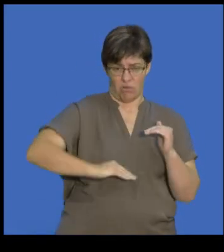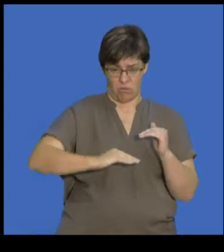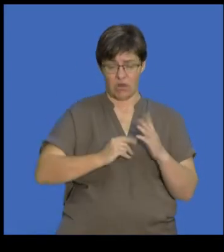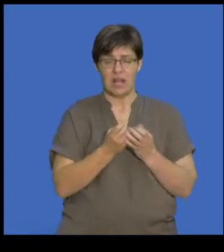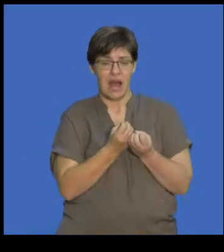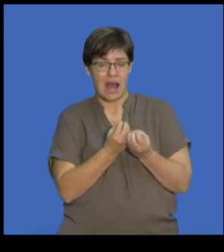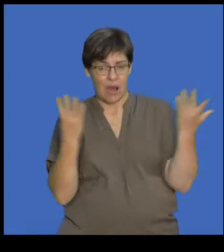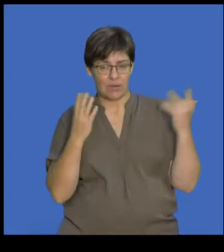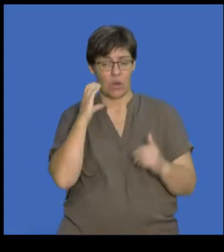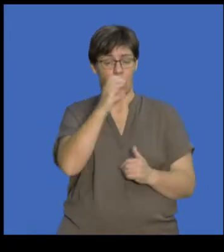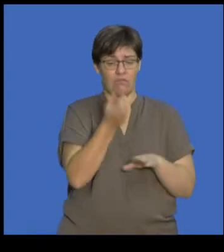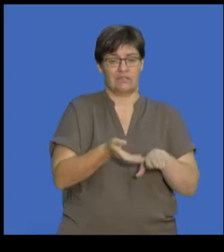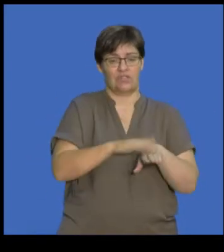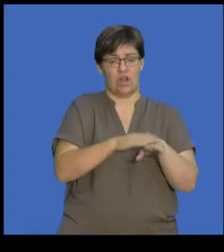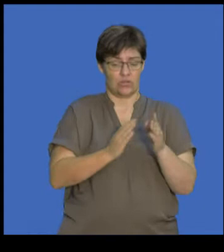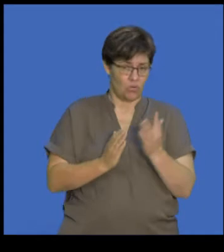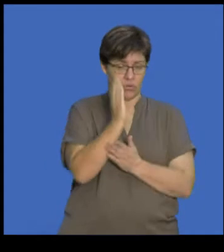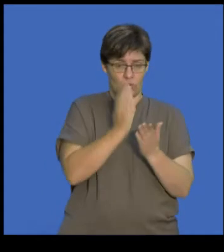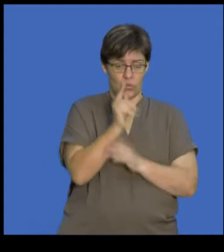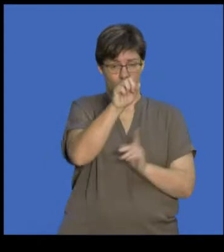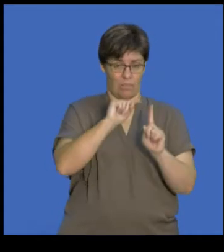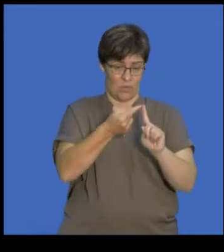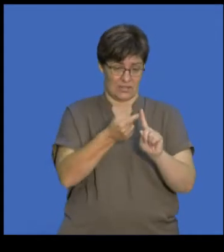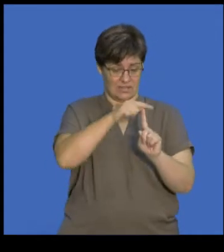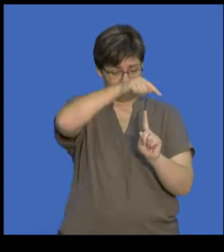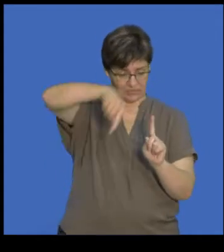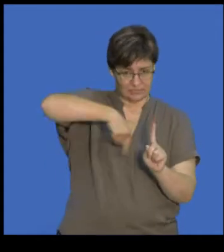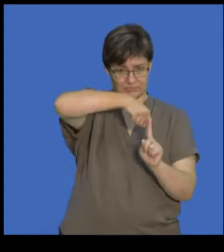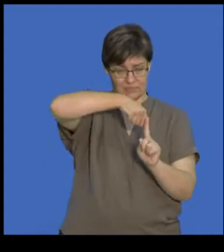with how many coulombs of charge pass through a point in a second,